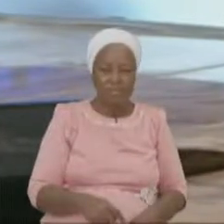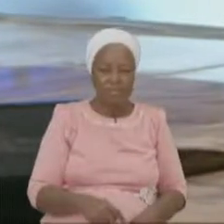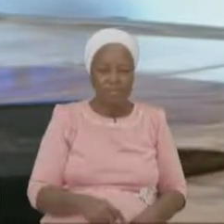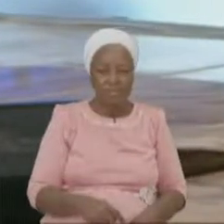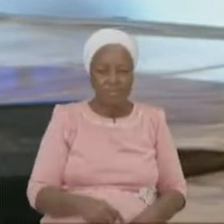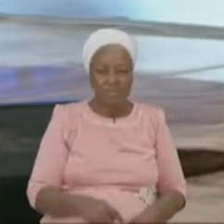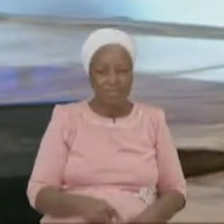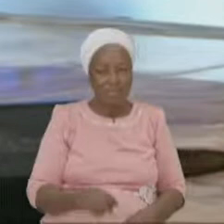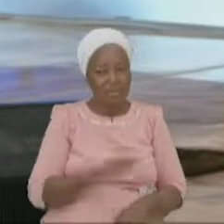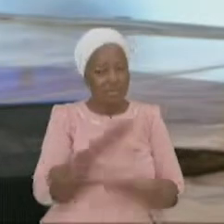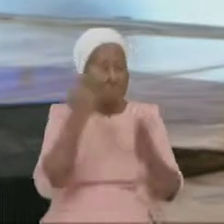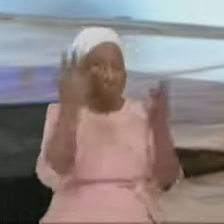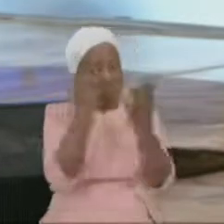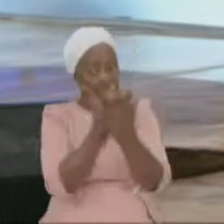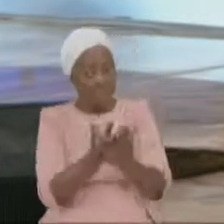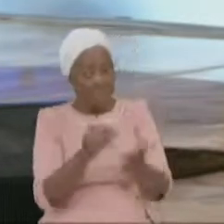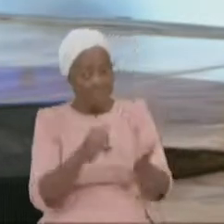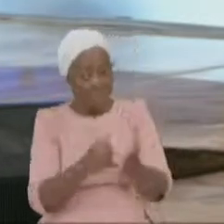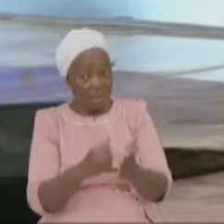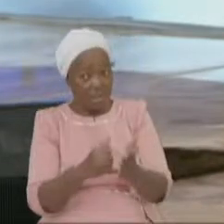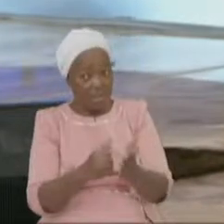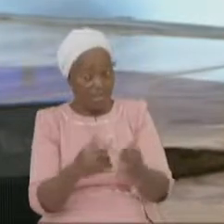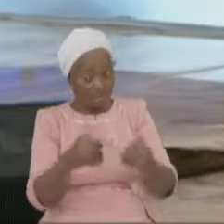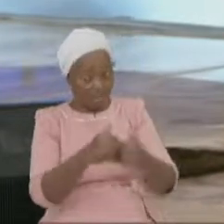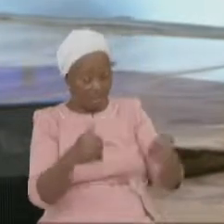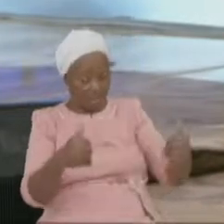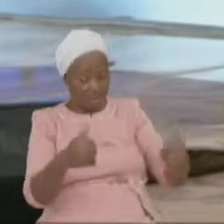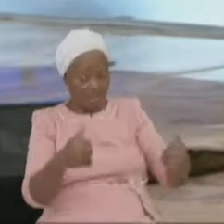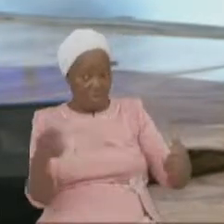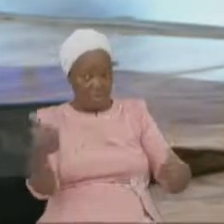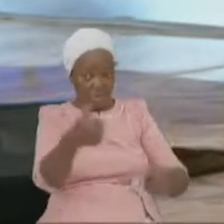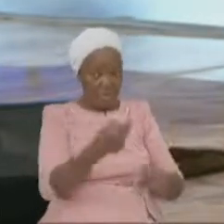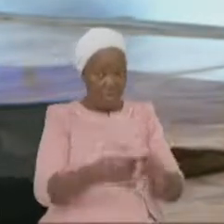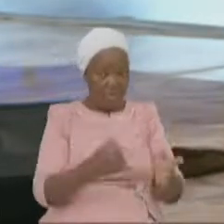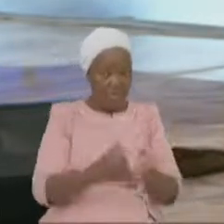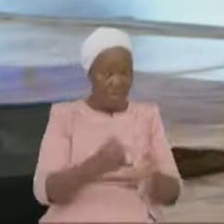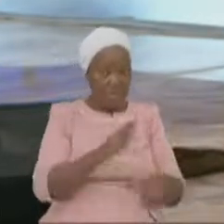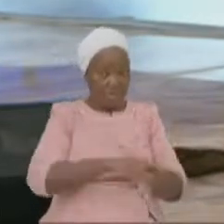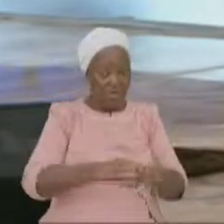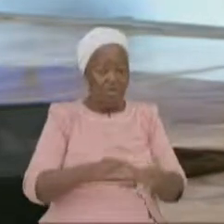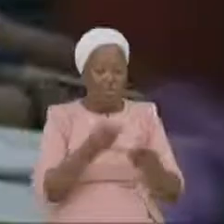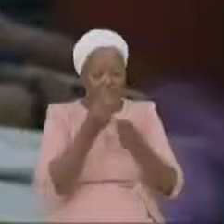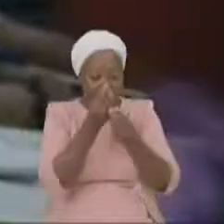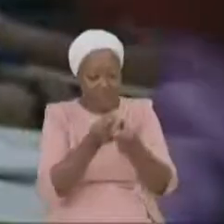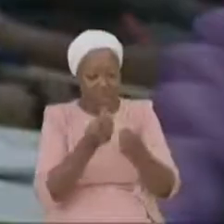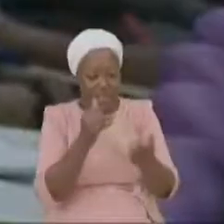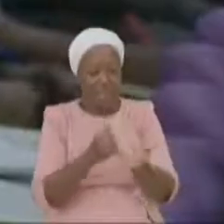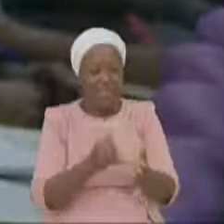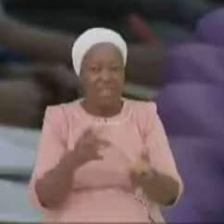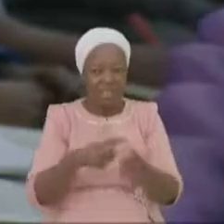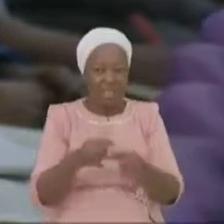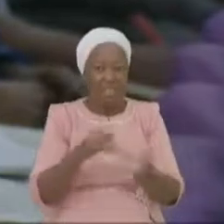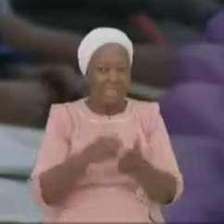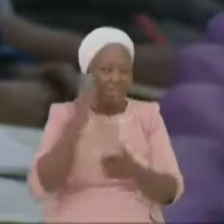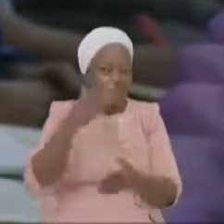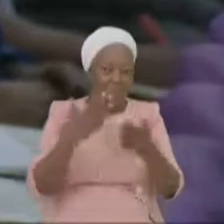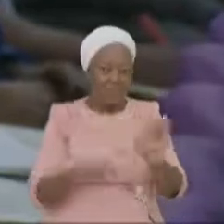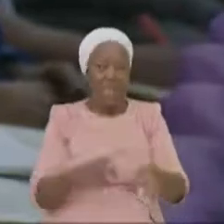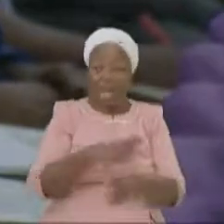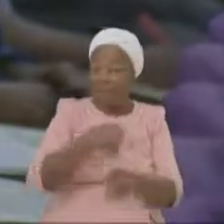Cage it, isolate it, stab it. It will die. And when you die to